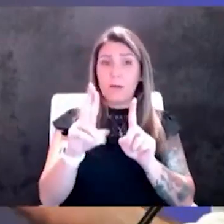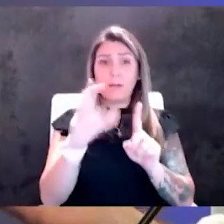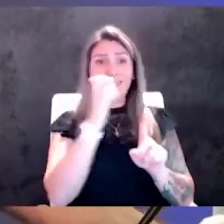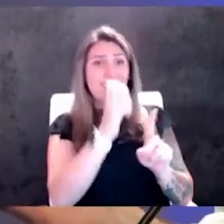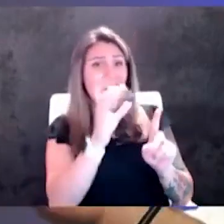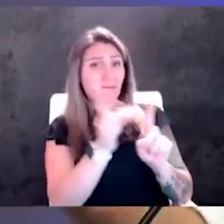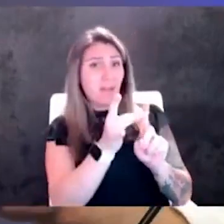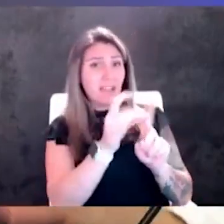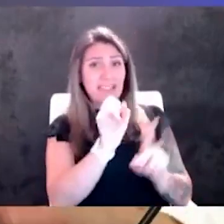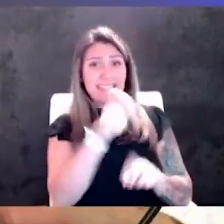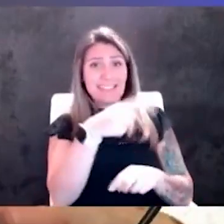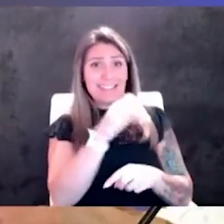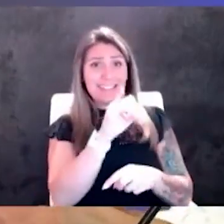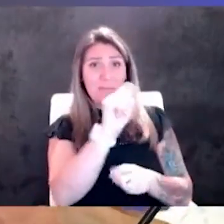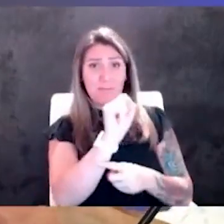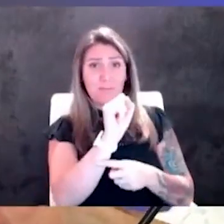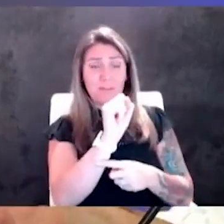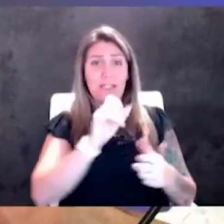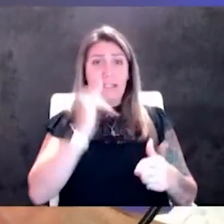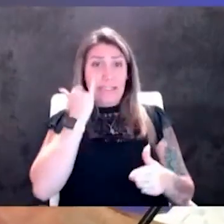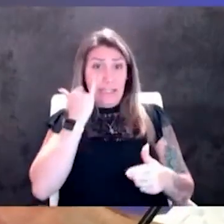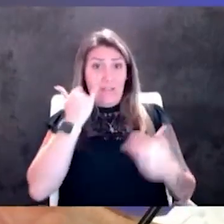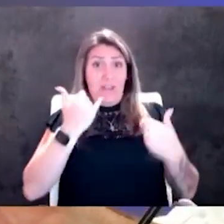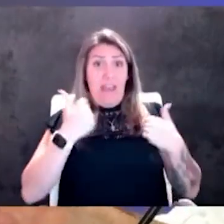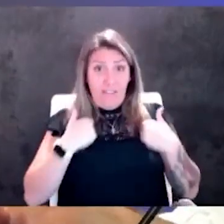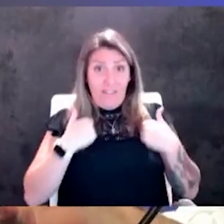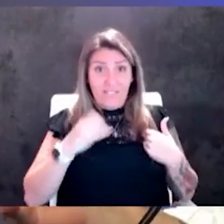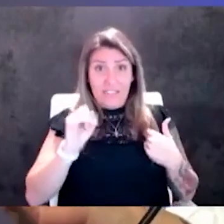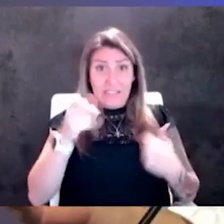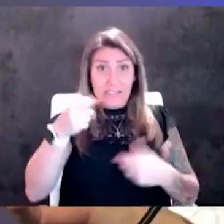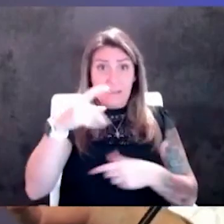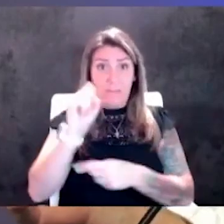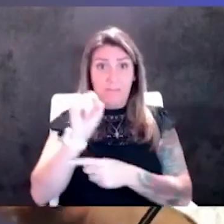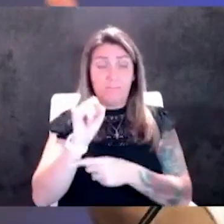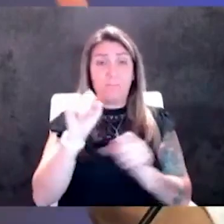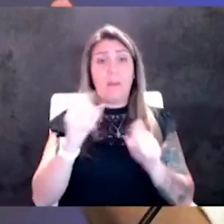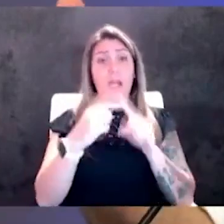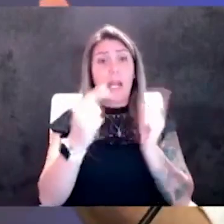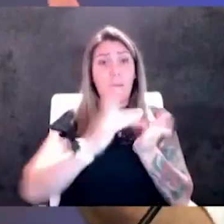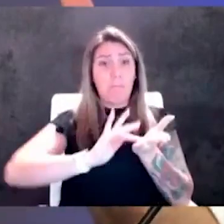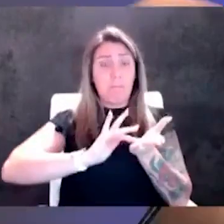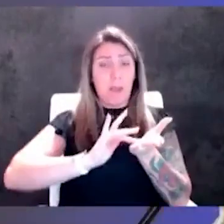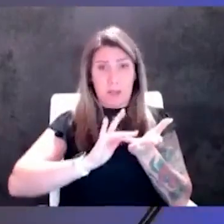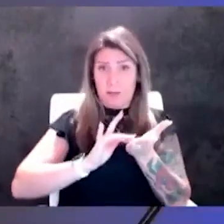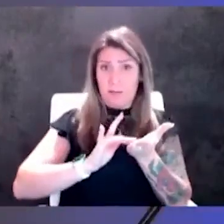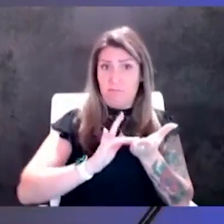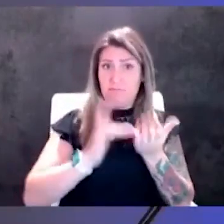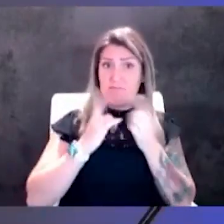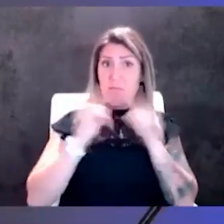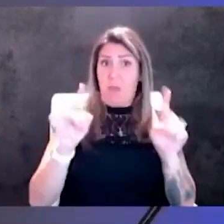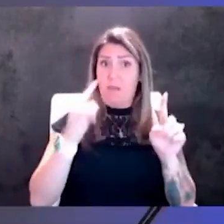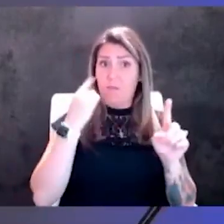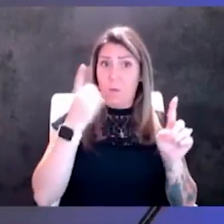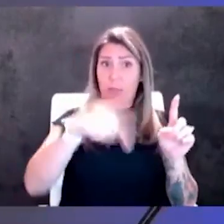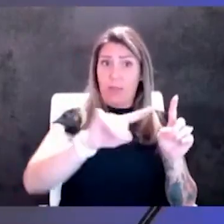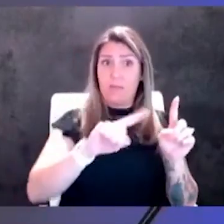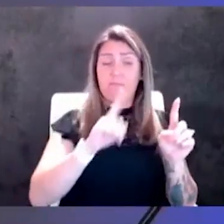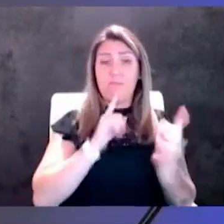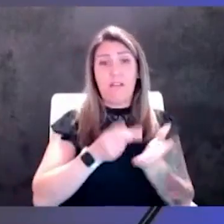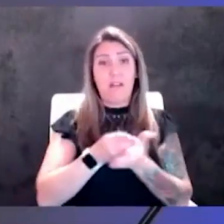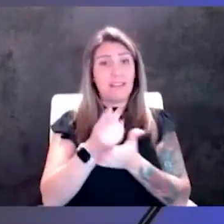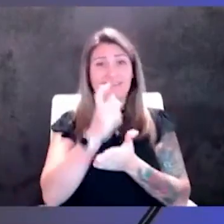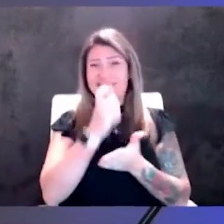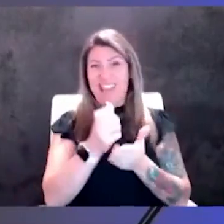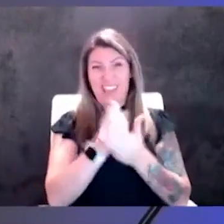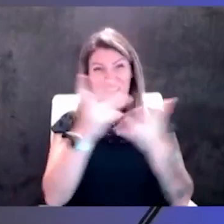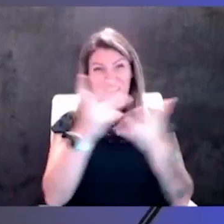are infected, is it something that an antibiotic will be useful for? And quite honestly, we don't have a lot of tools to help us with